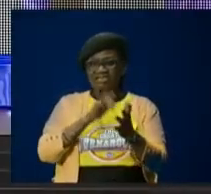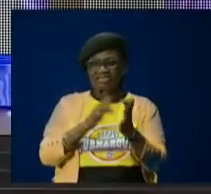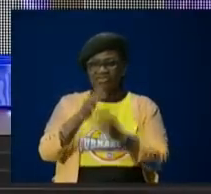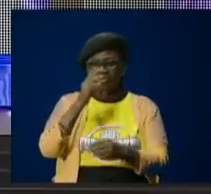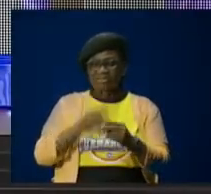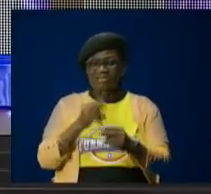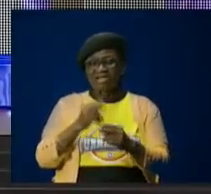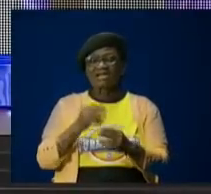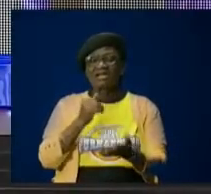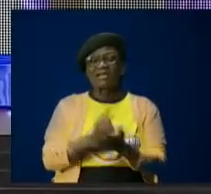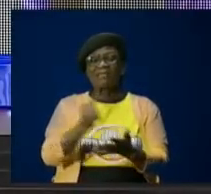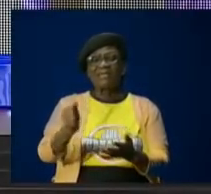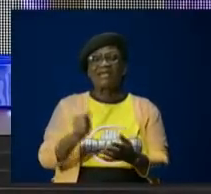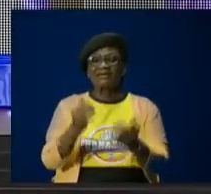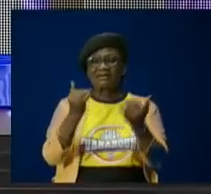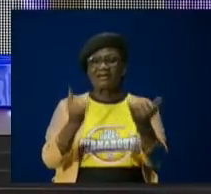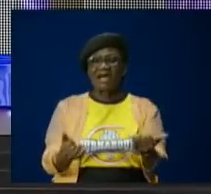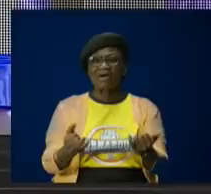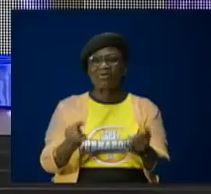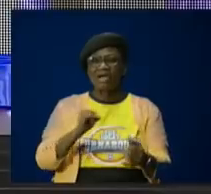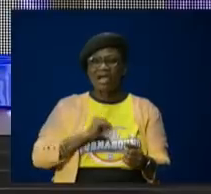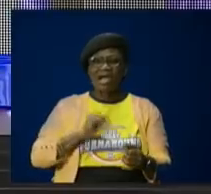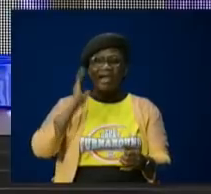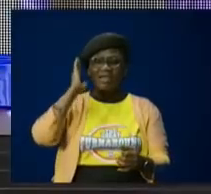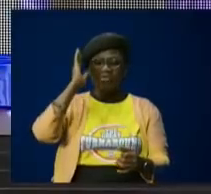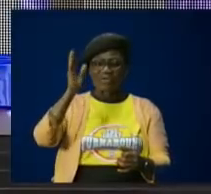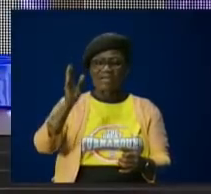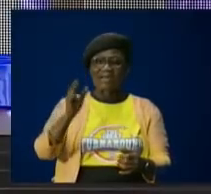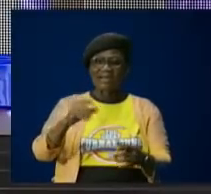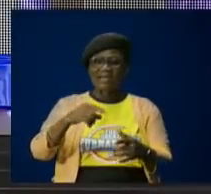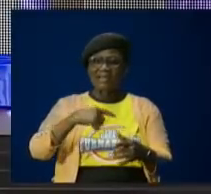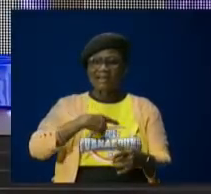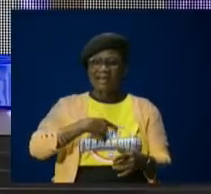I would like to go a step deeper